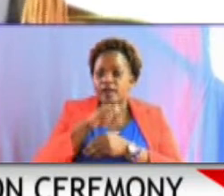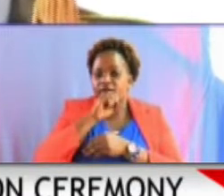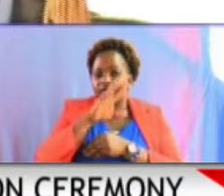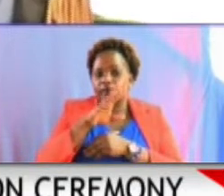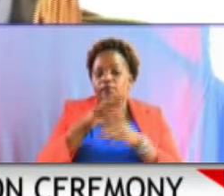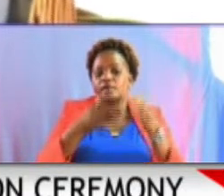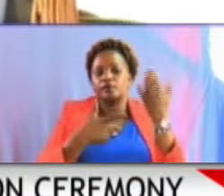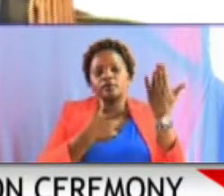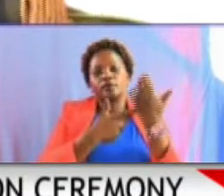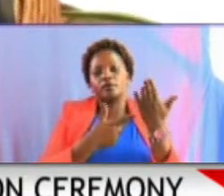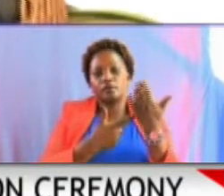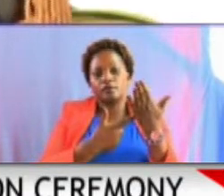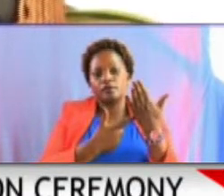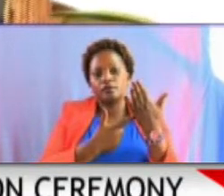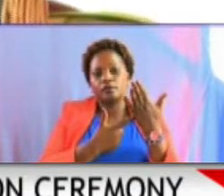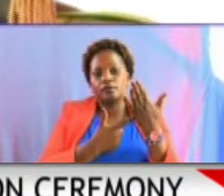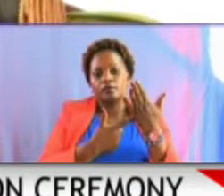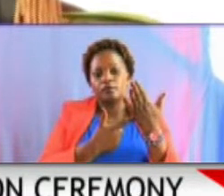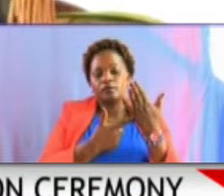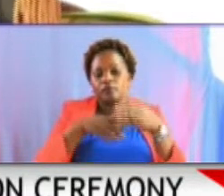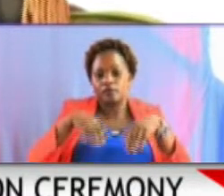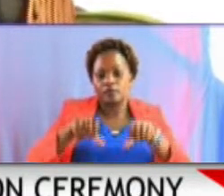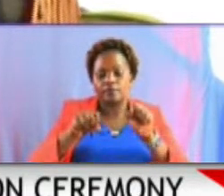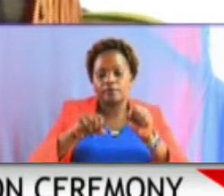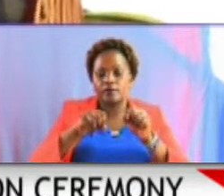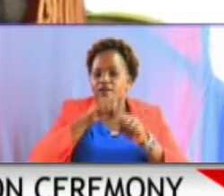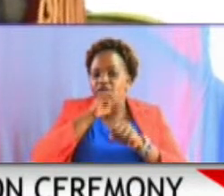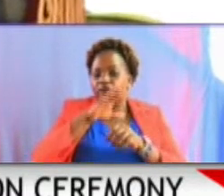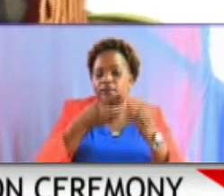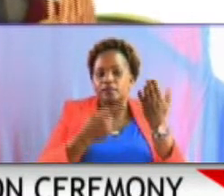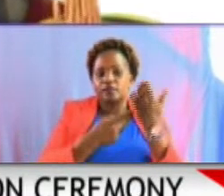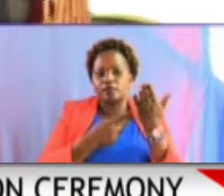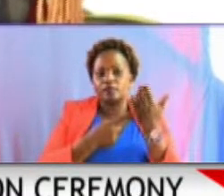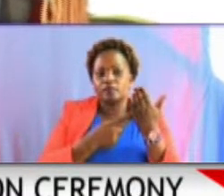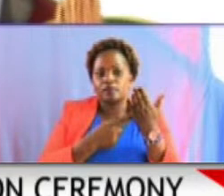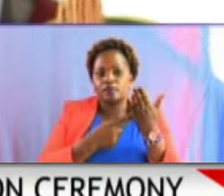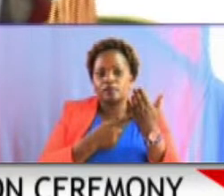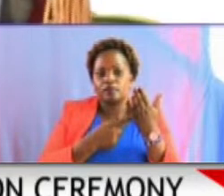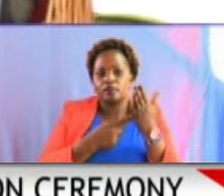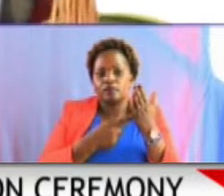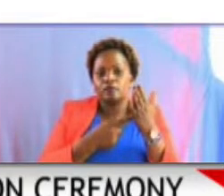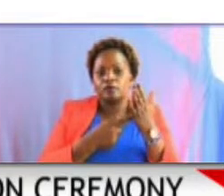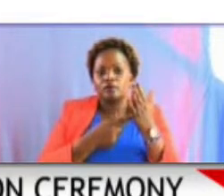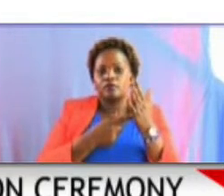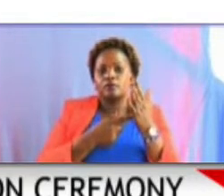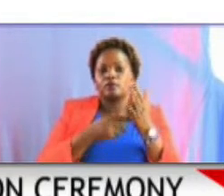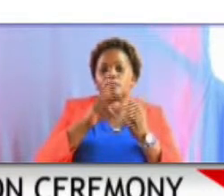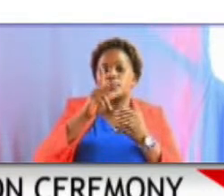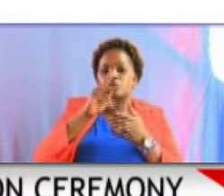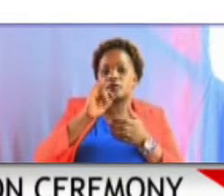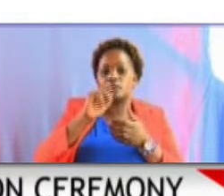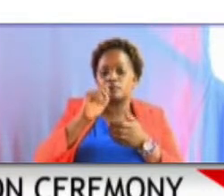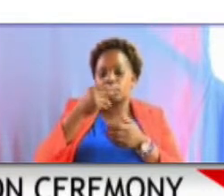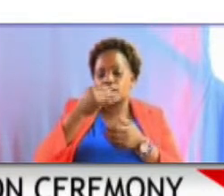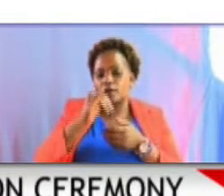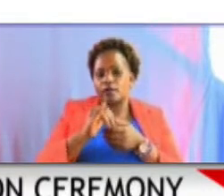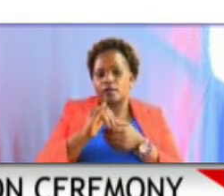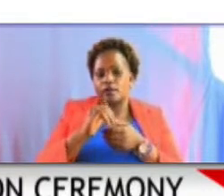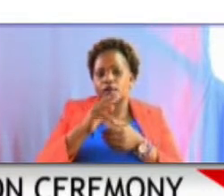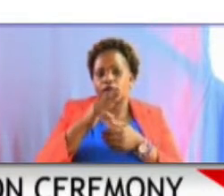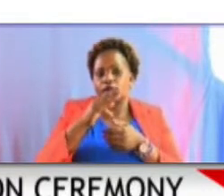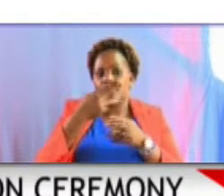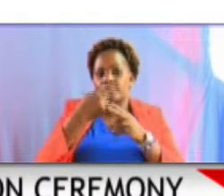Information Technology. Diploma in Information Technology. Credit: Kimathi Mombi